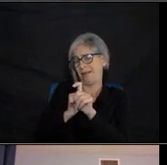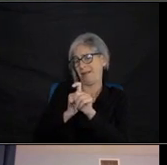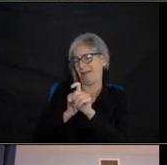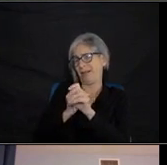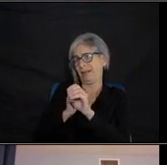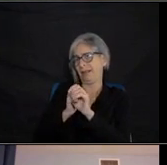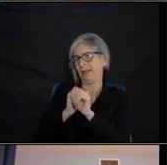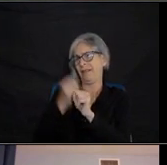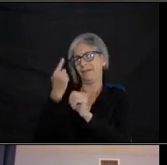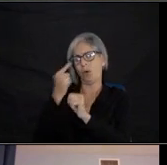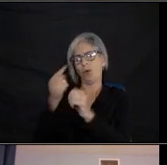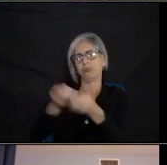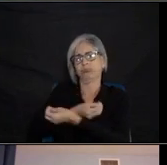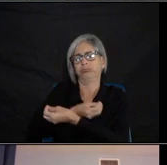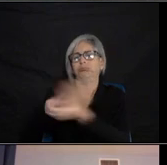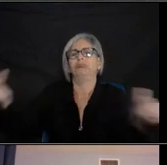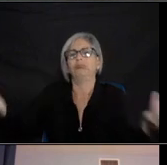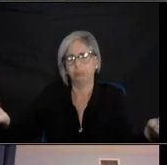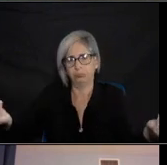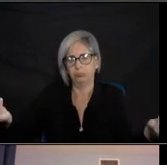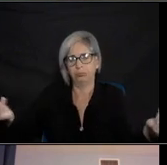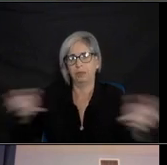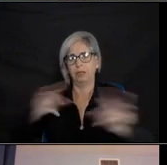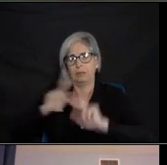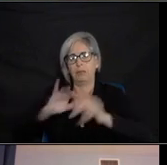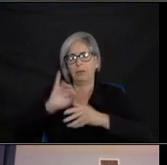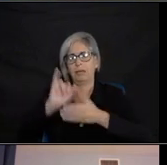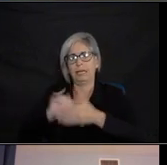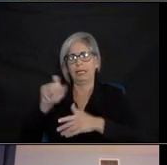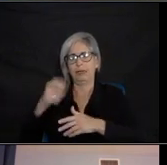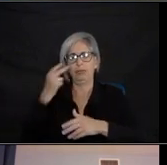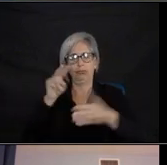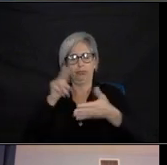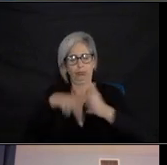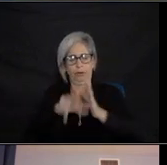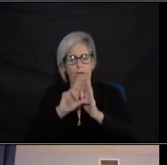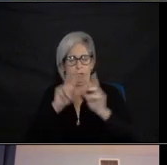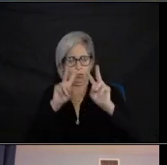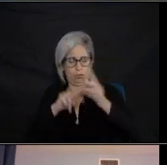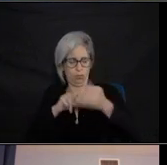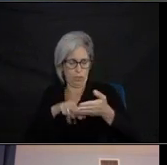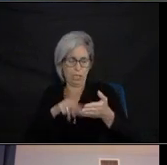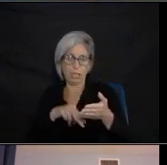In terms of getting it out to the people that you need to get it out to?